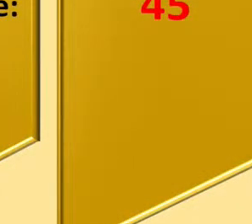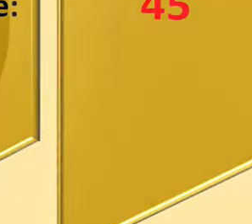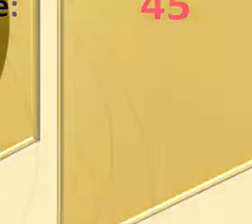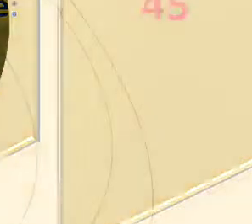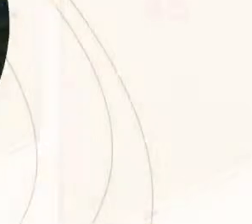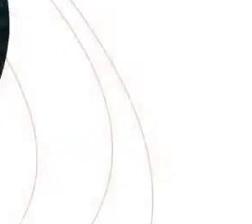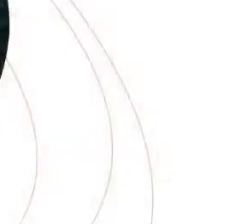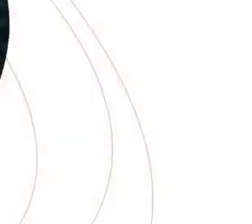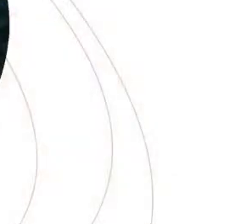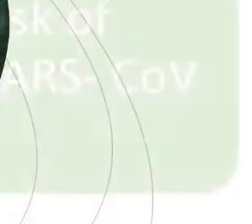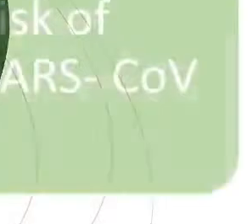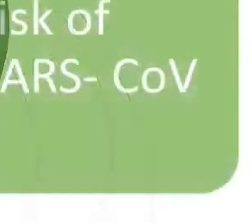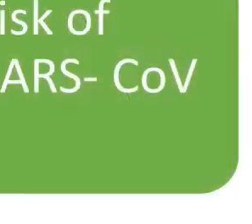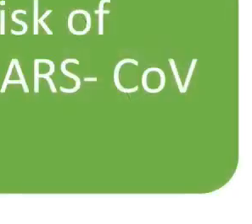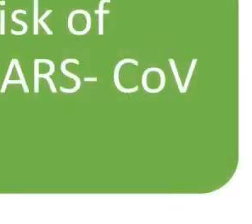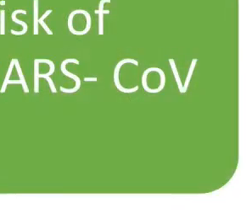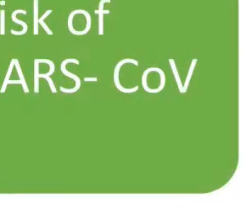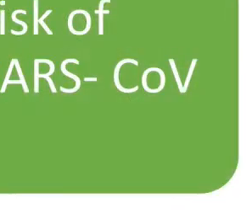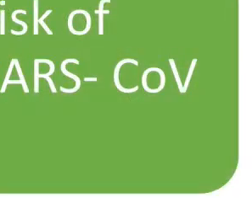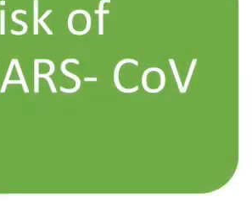Next slide.